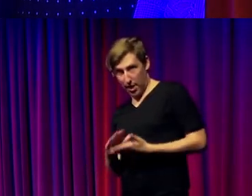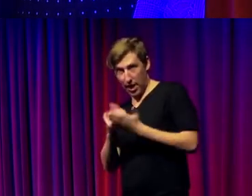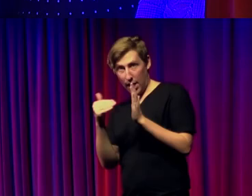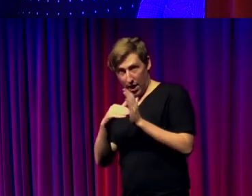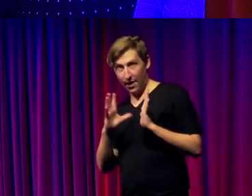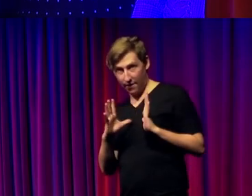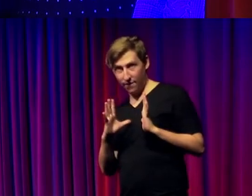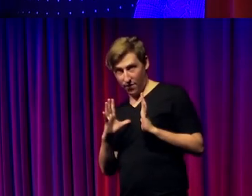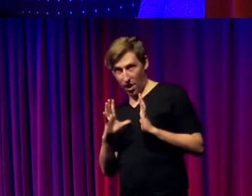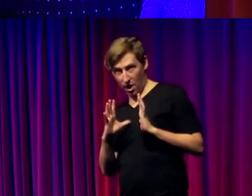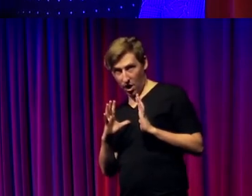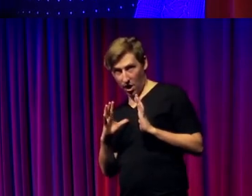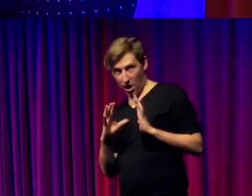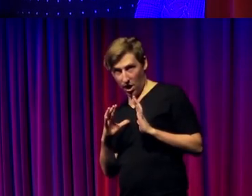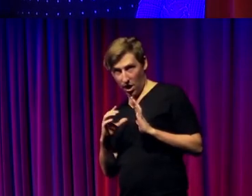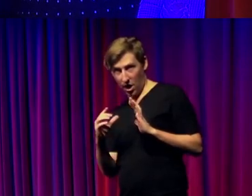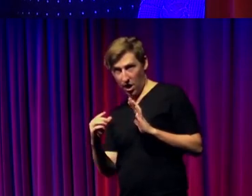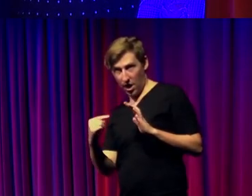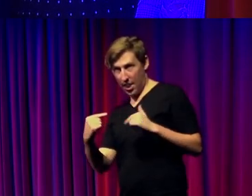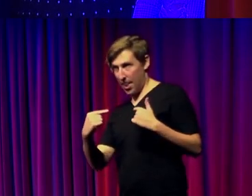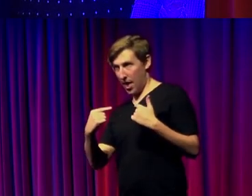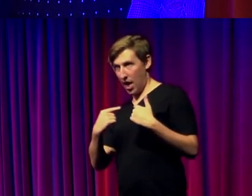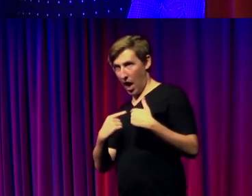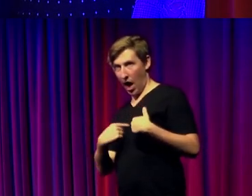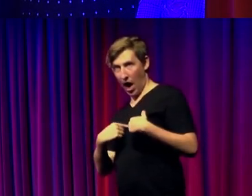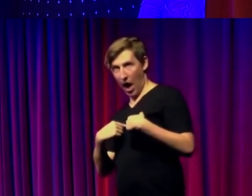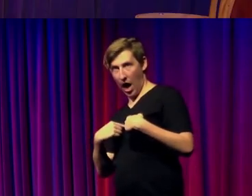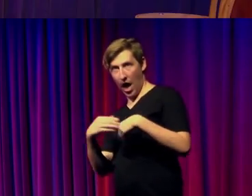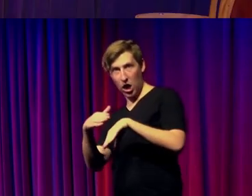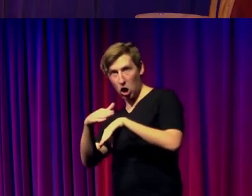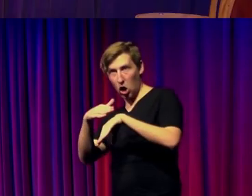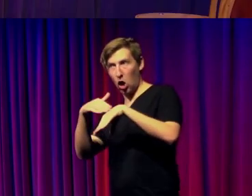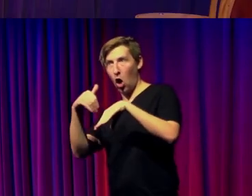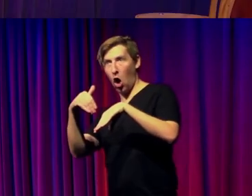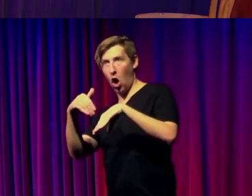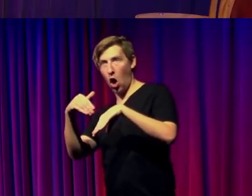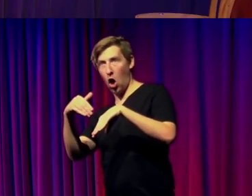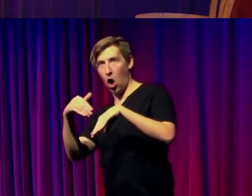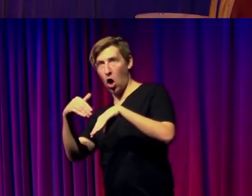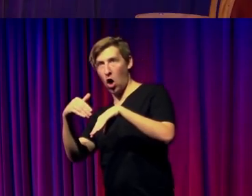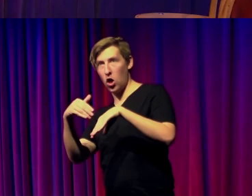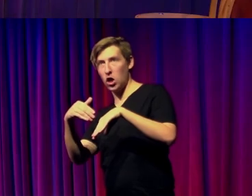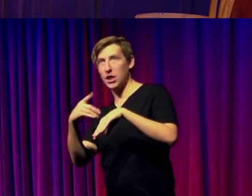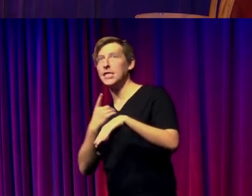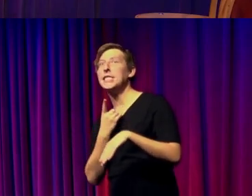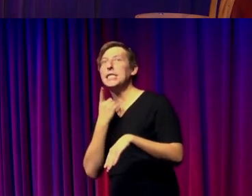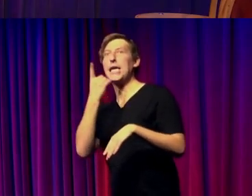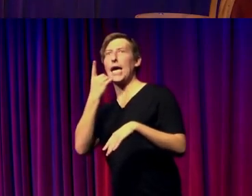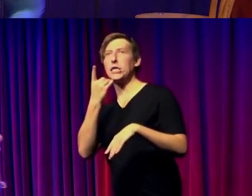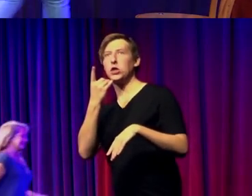just do that, and then let's get out of here. So that was me